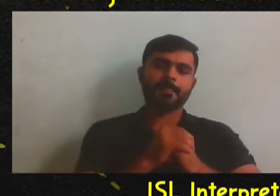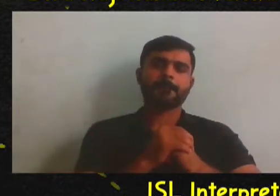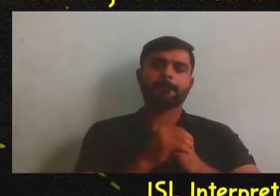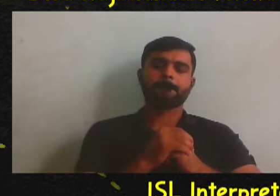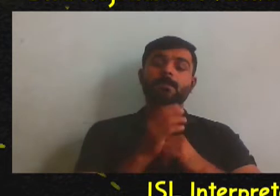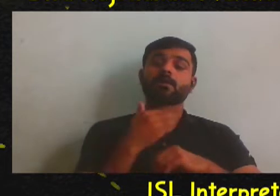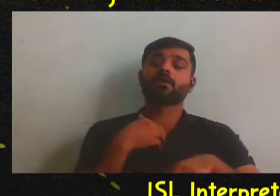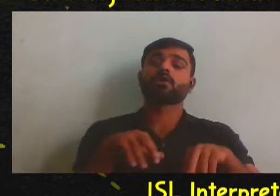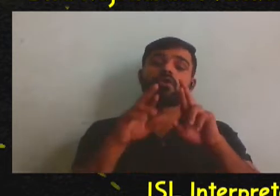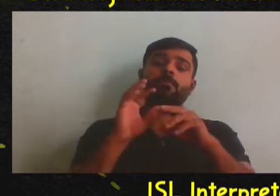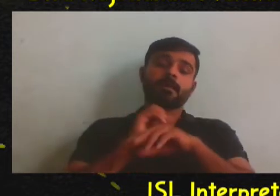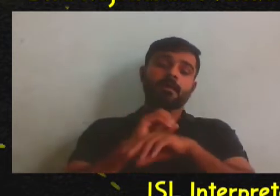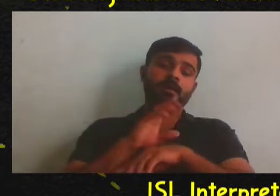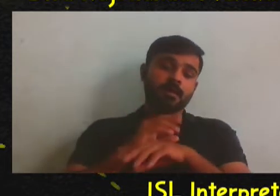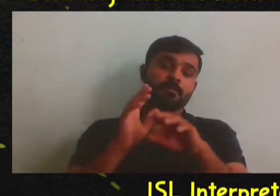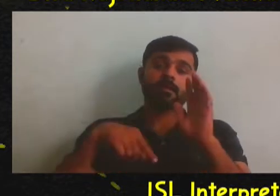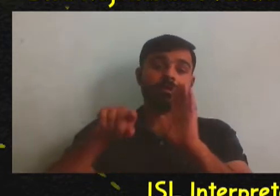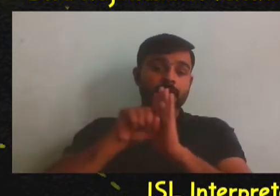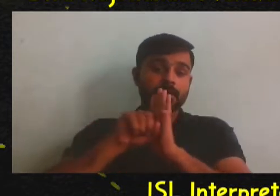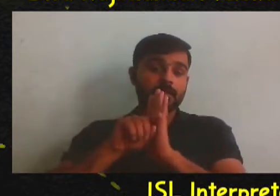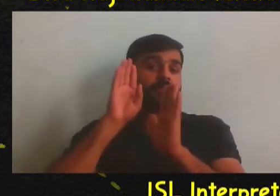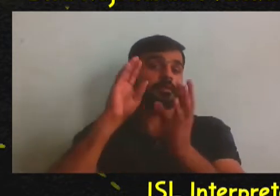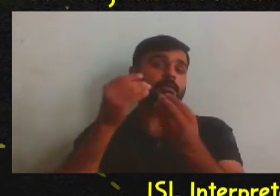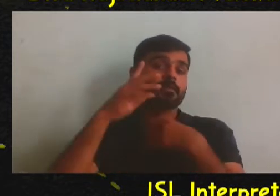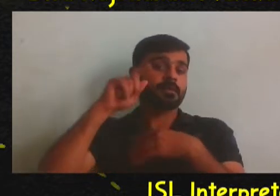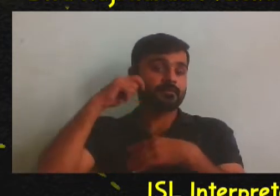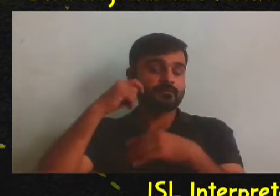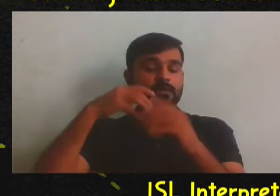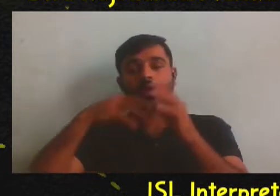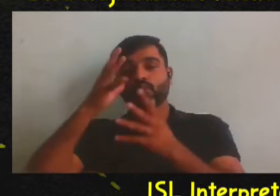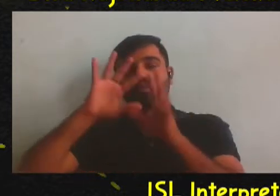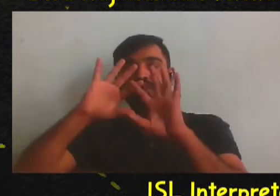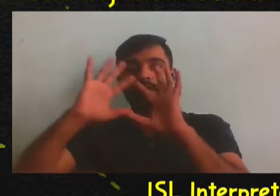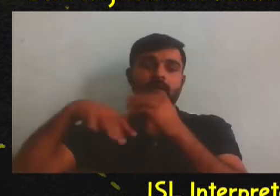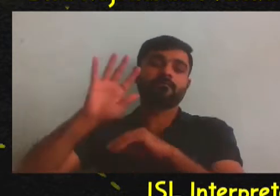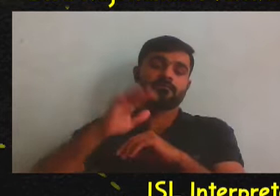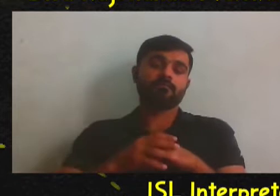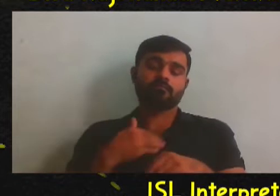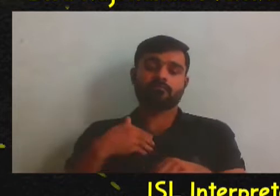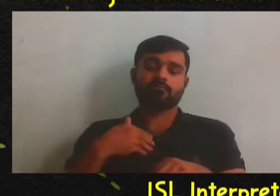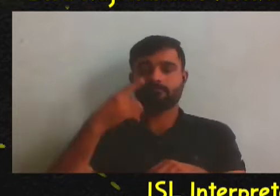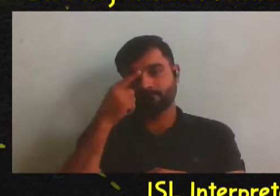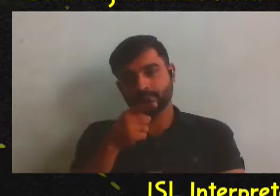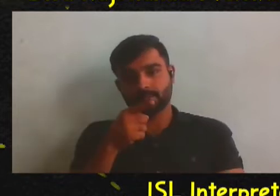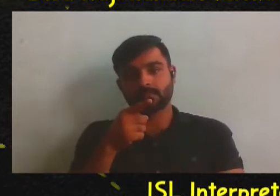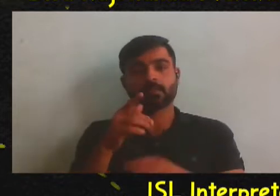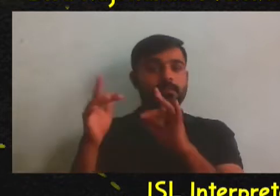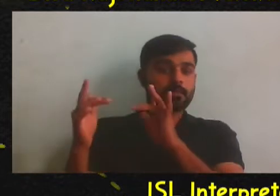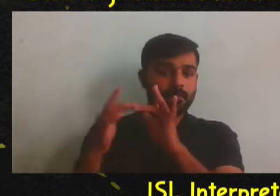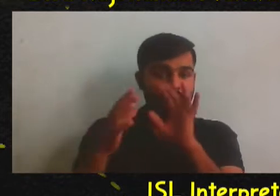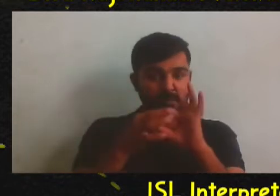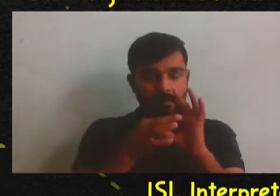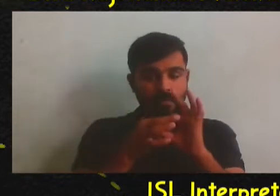that we hope will counter some of the negative information or videos that are out there as well. And I think in terms of most